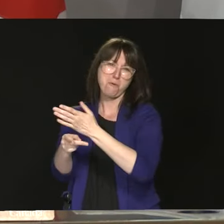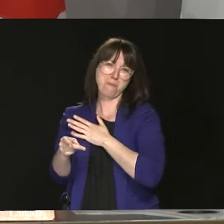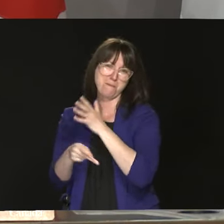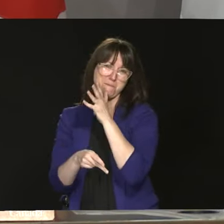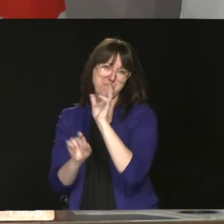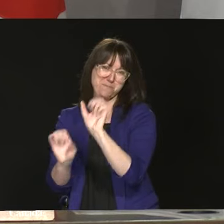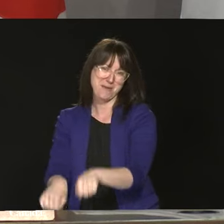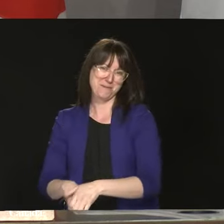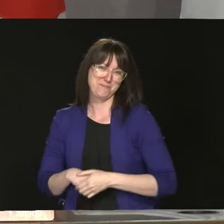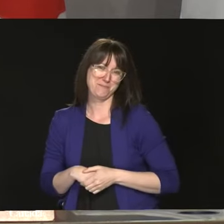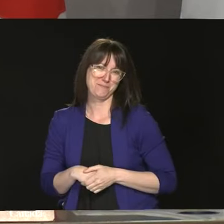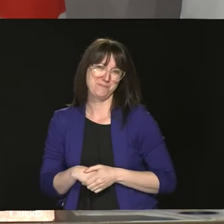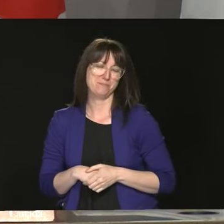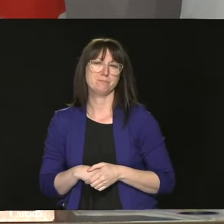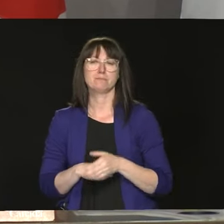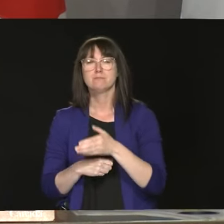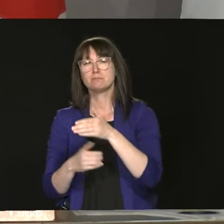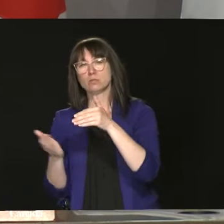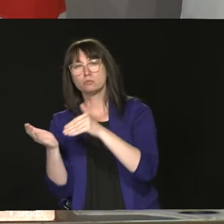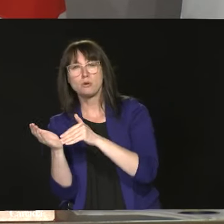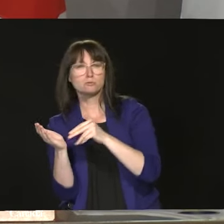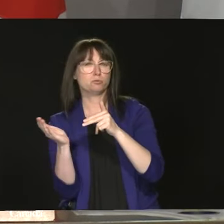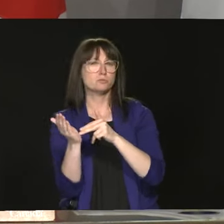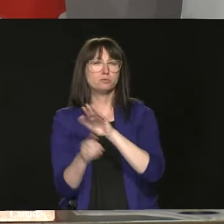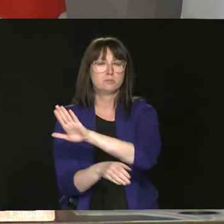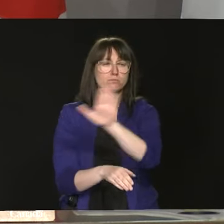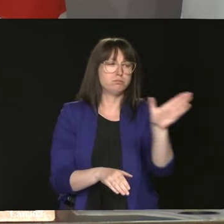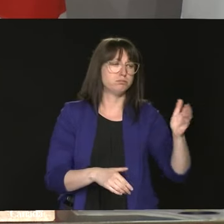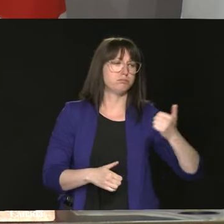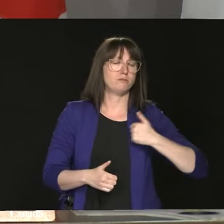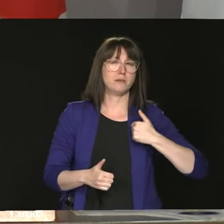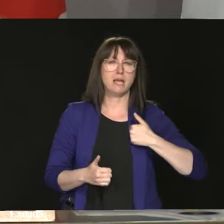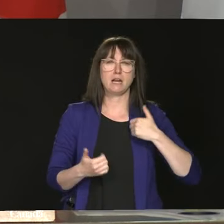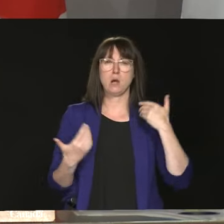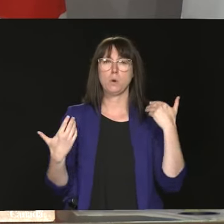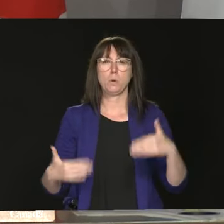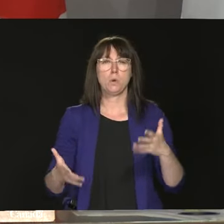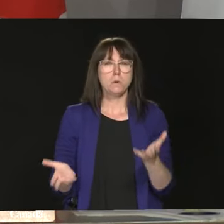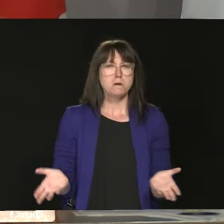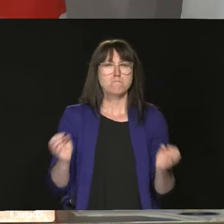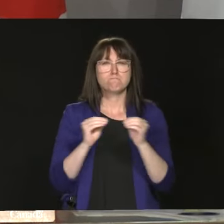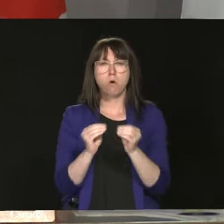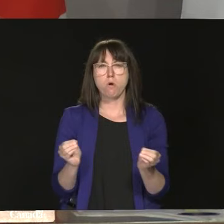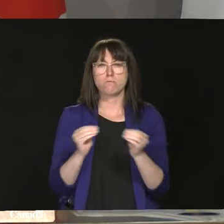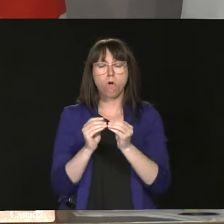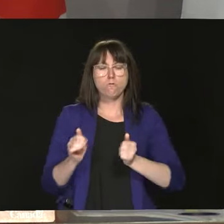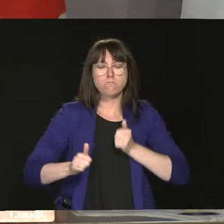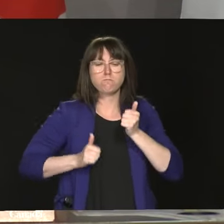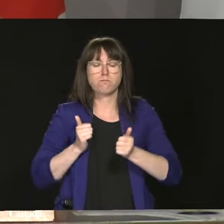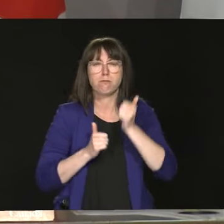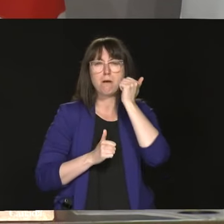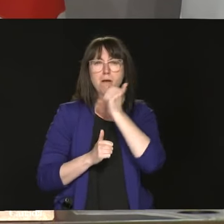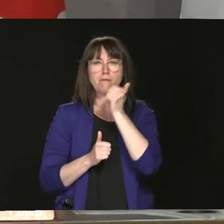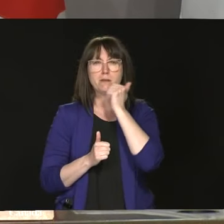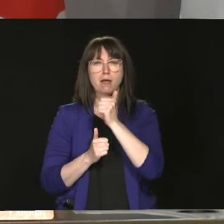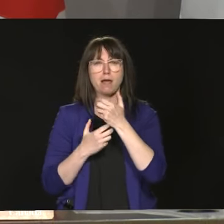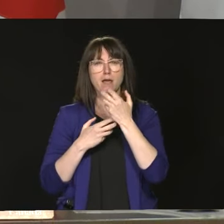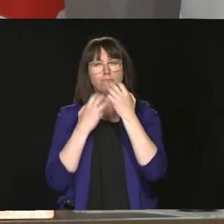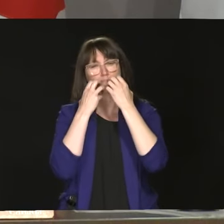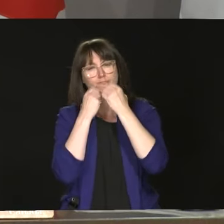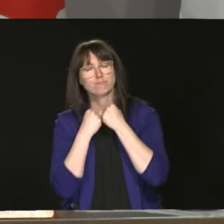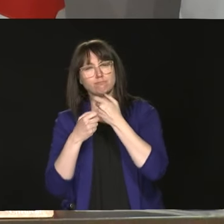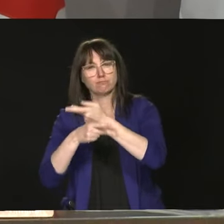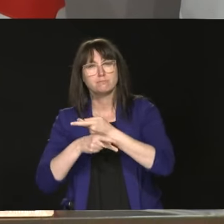workers across Canada are going the extra mile every day to care for our most vulnerable. We cannot let